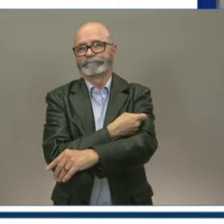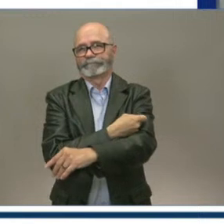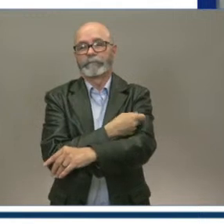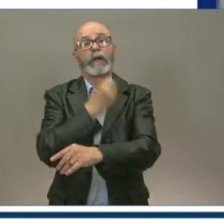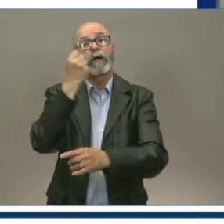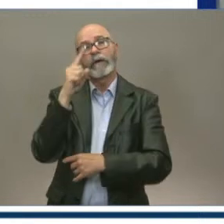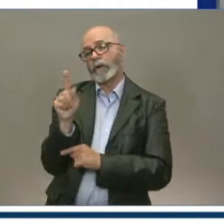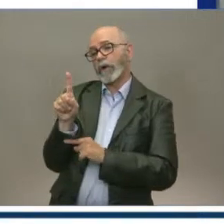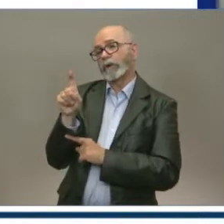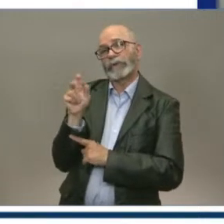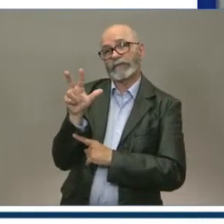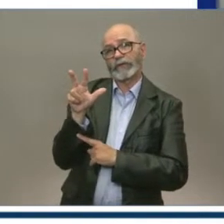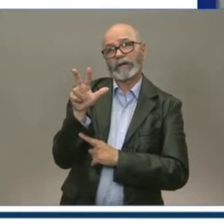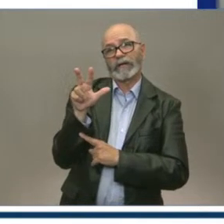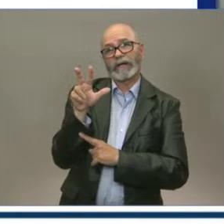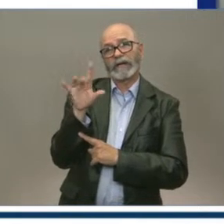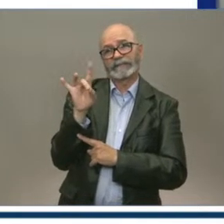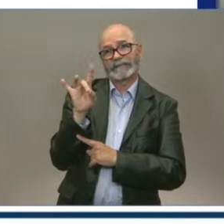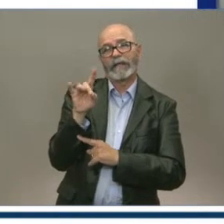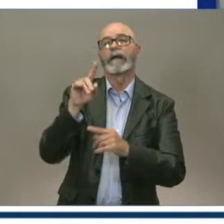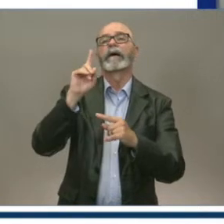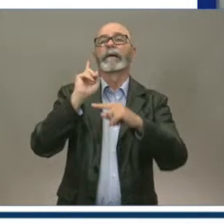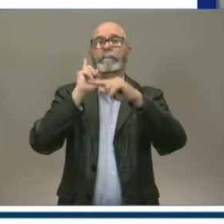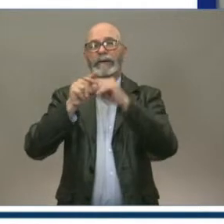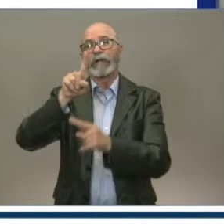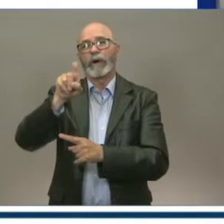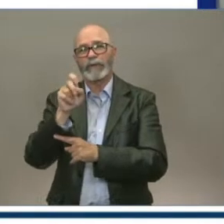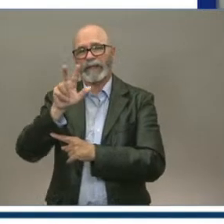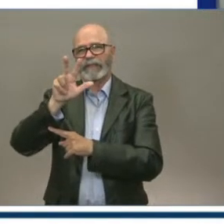348 doses have been administered total.